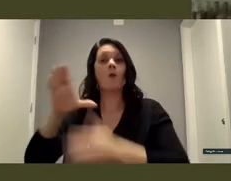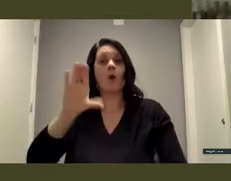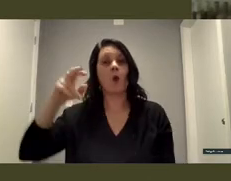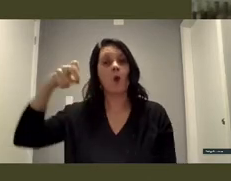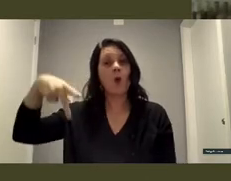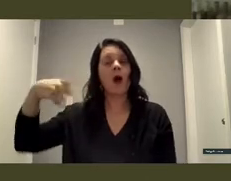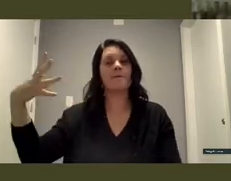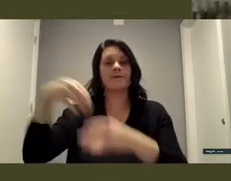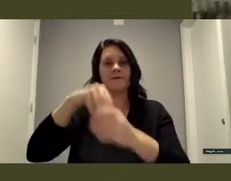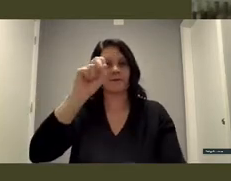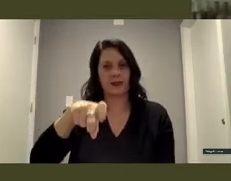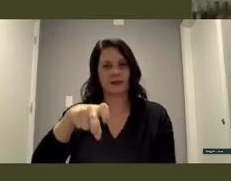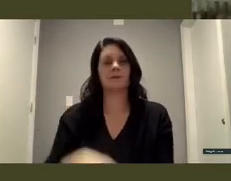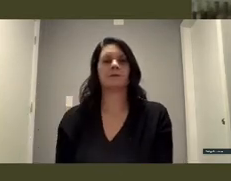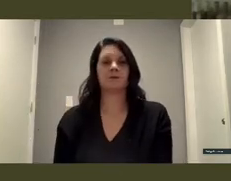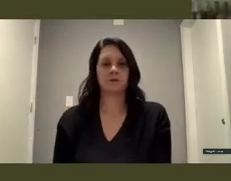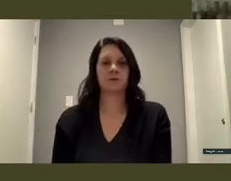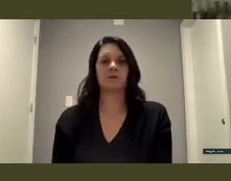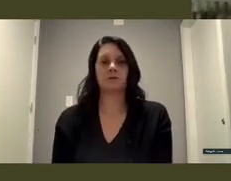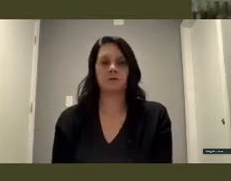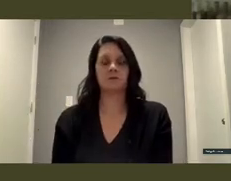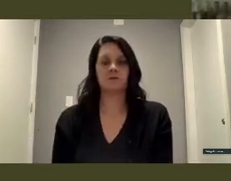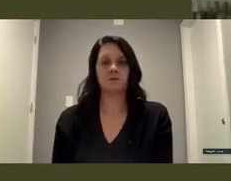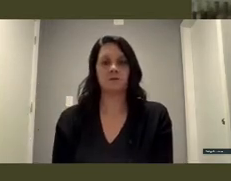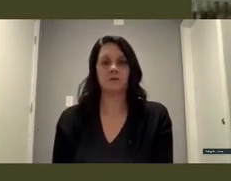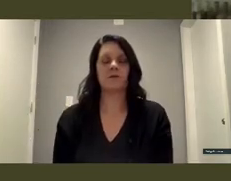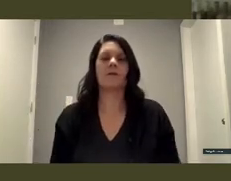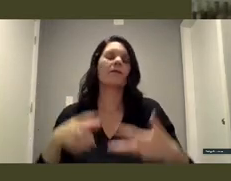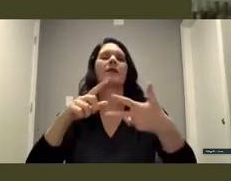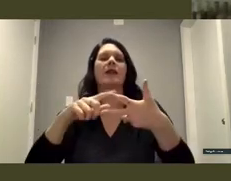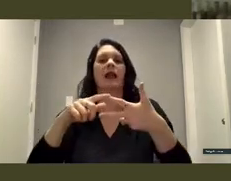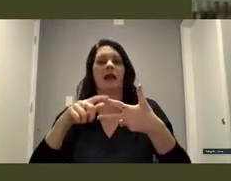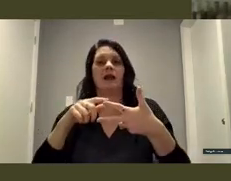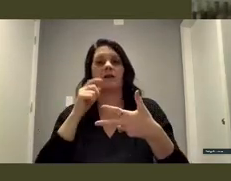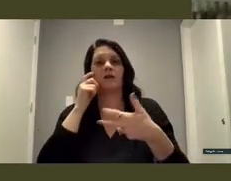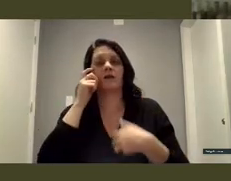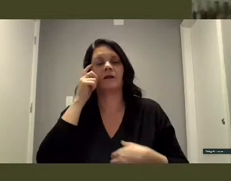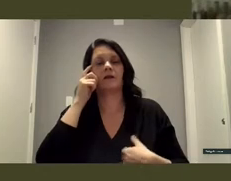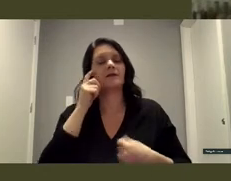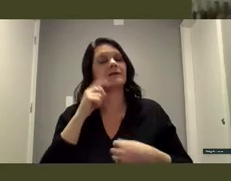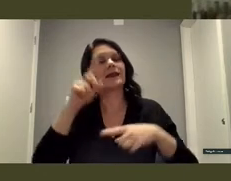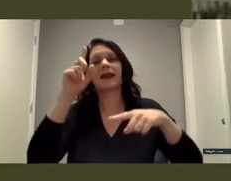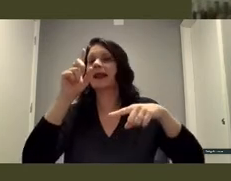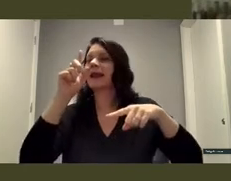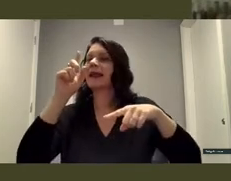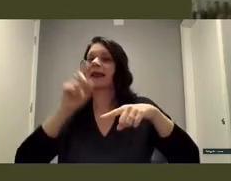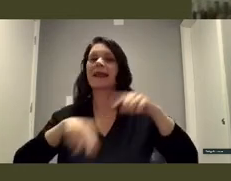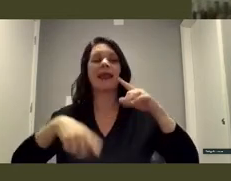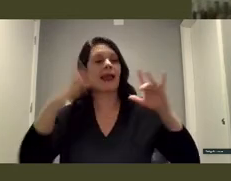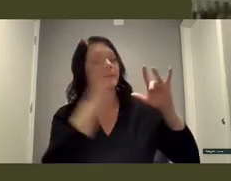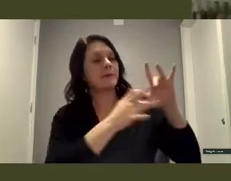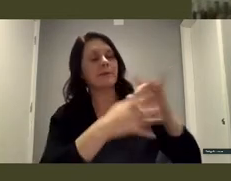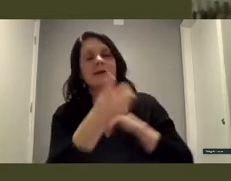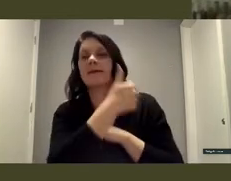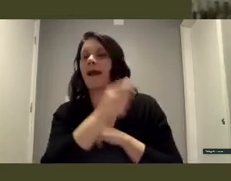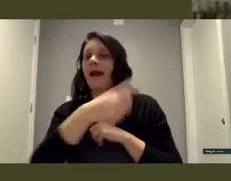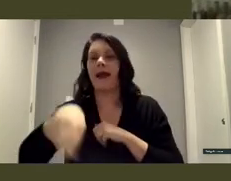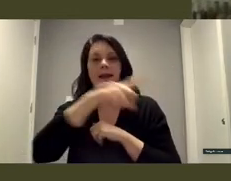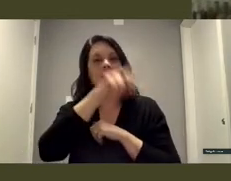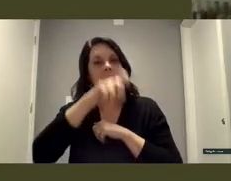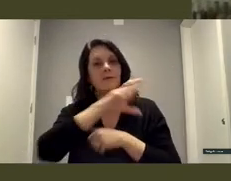is that we cannot leave anyone behind here. So any sort of, you know, climate change